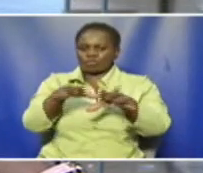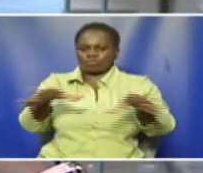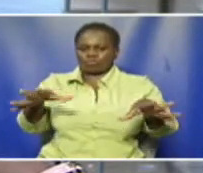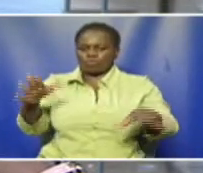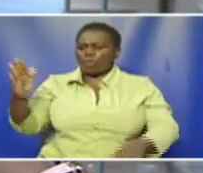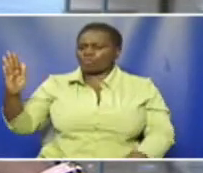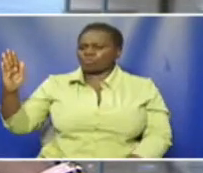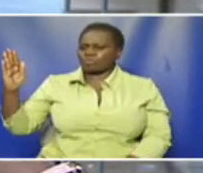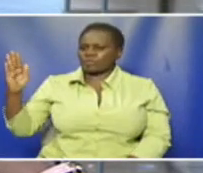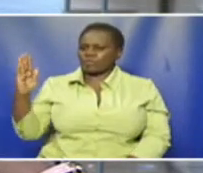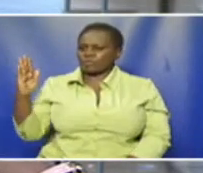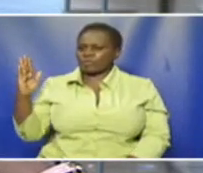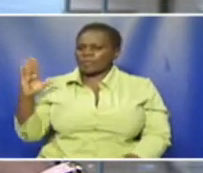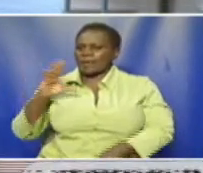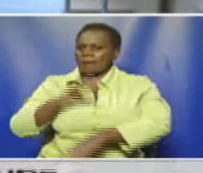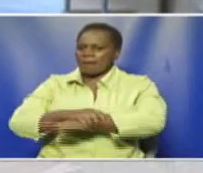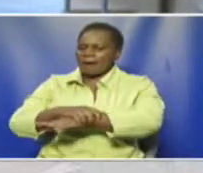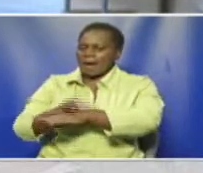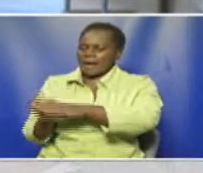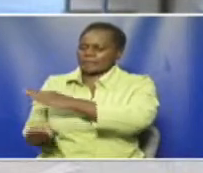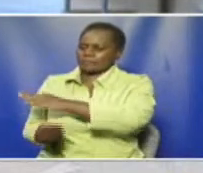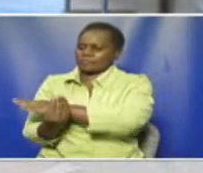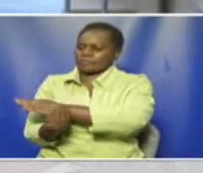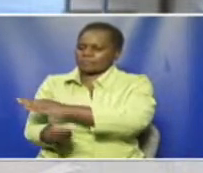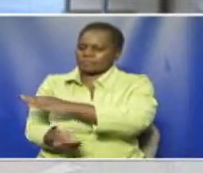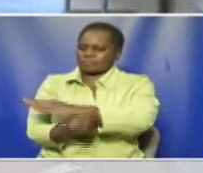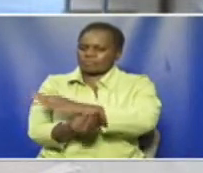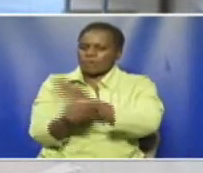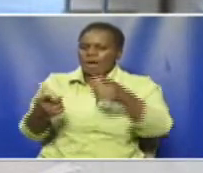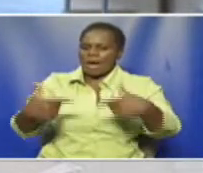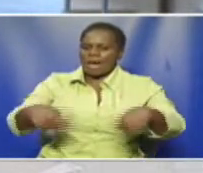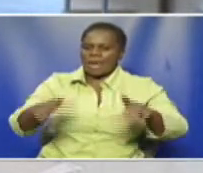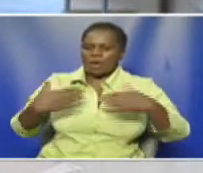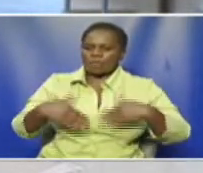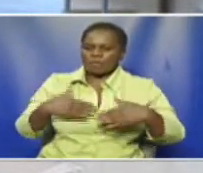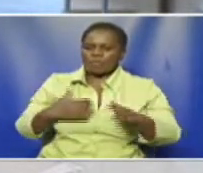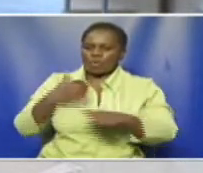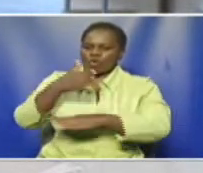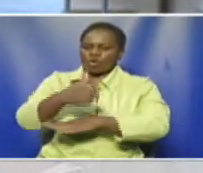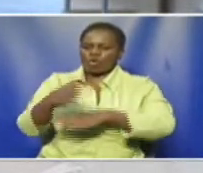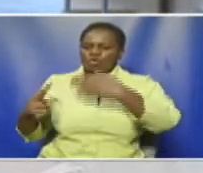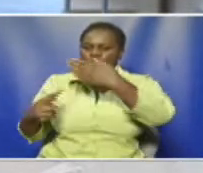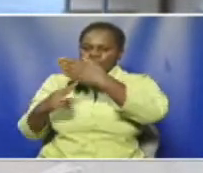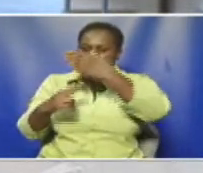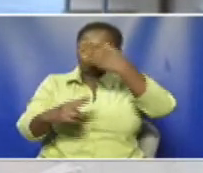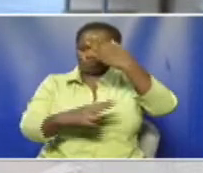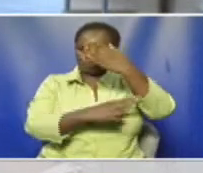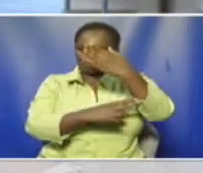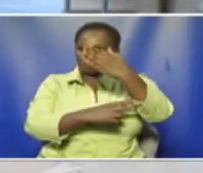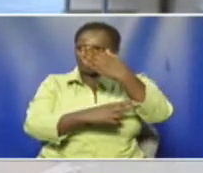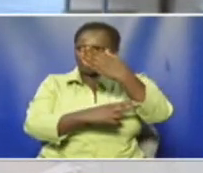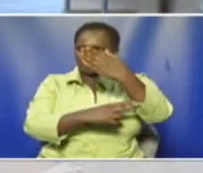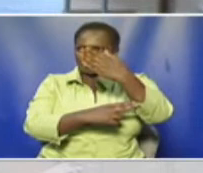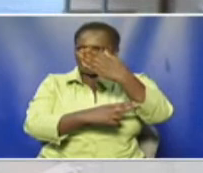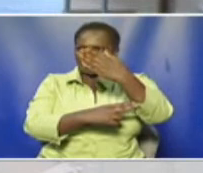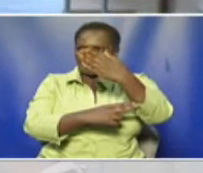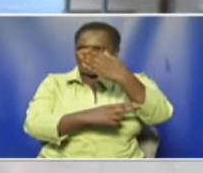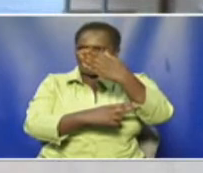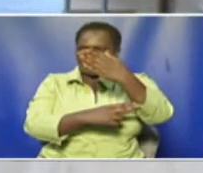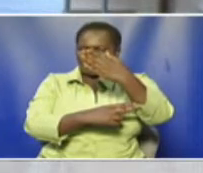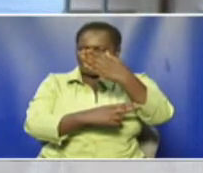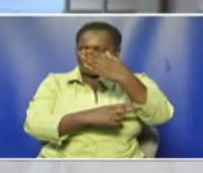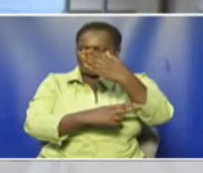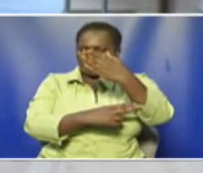security officer at the ferry crossing seemingly receiving bribes to allow pedestrians using the ferry instead of using the